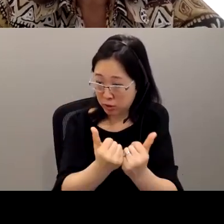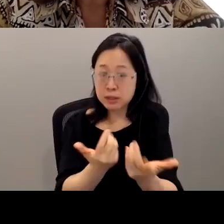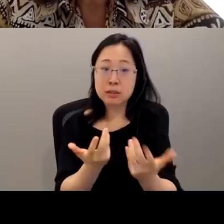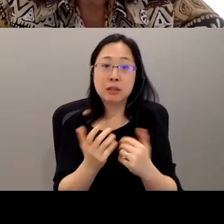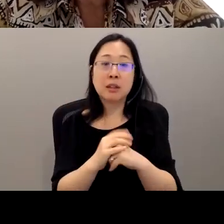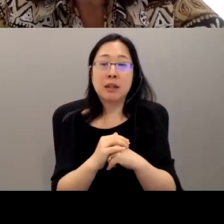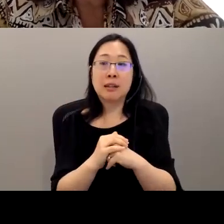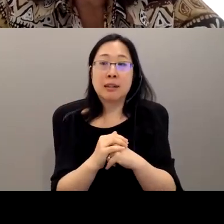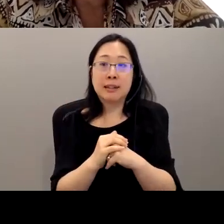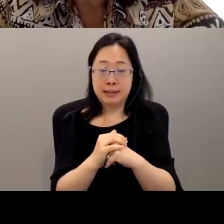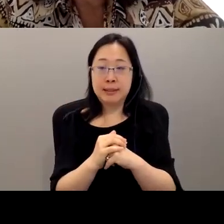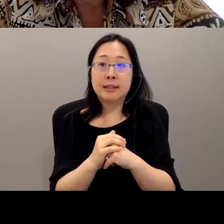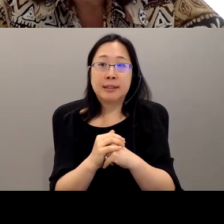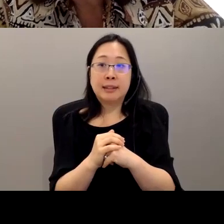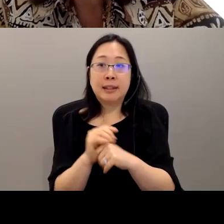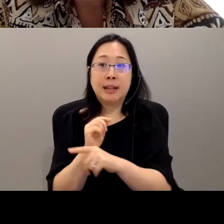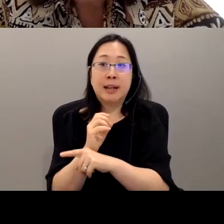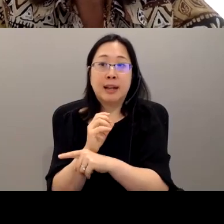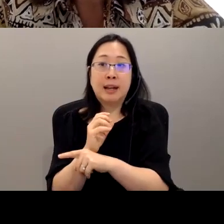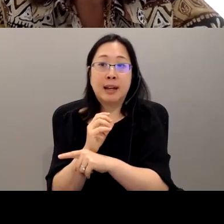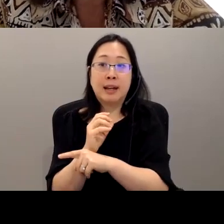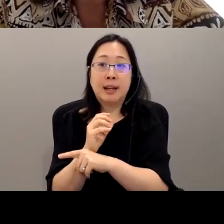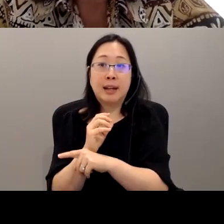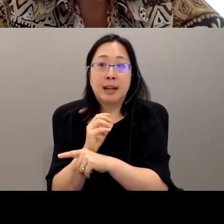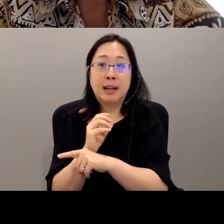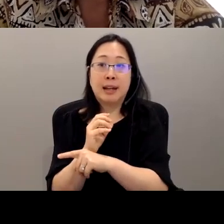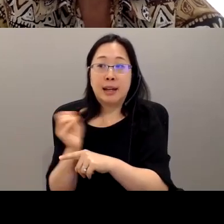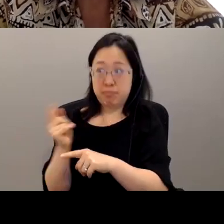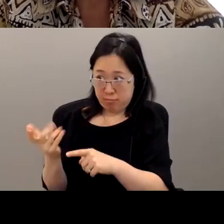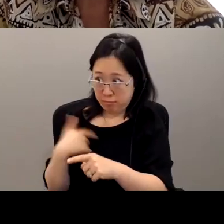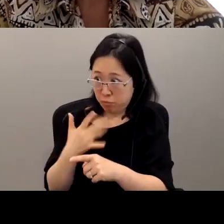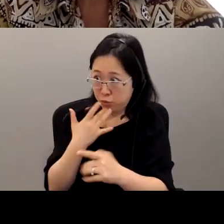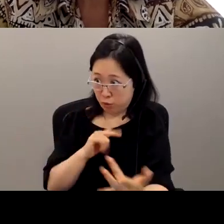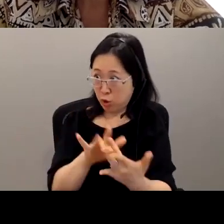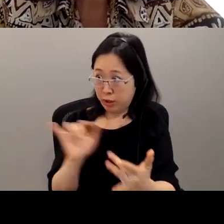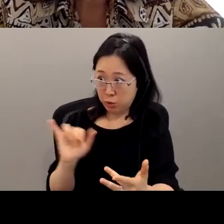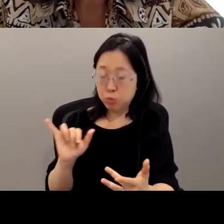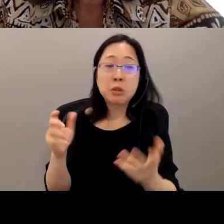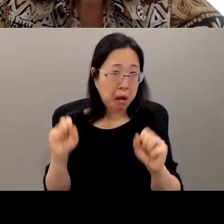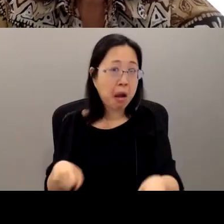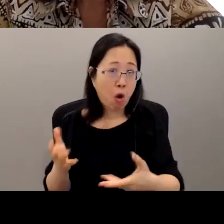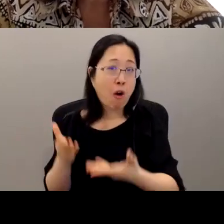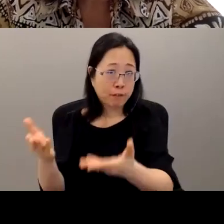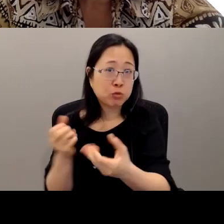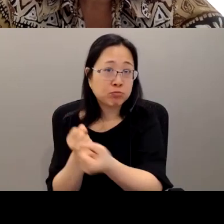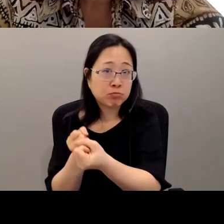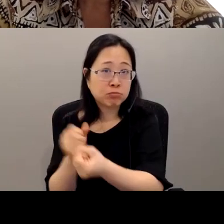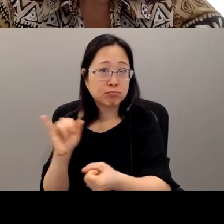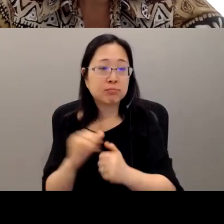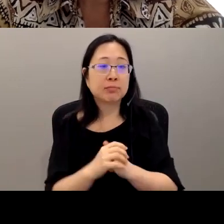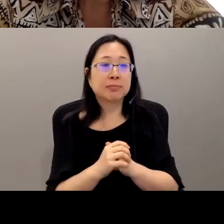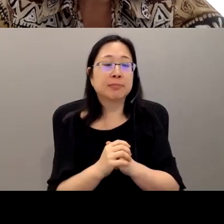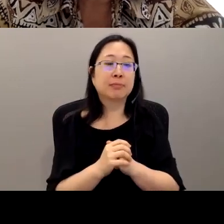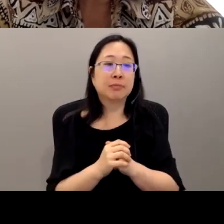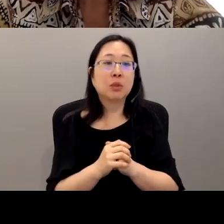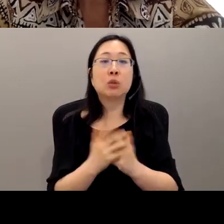if you know, they would want us to connect with them as well. So once we have